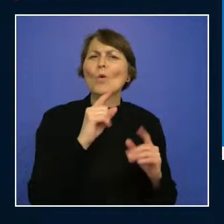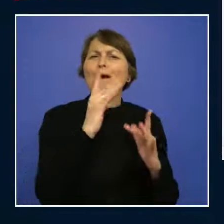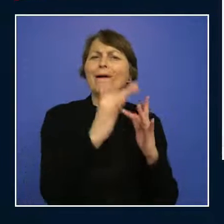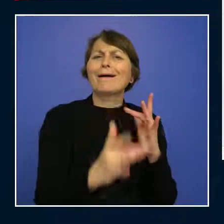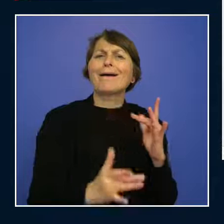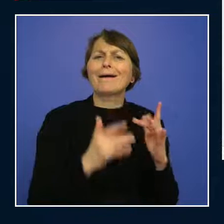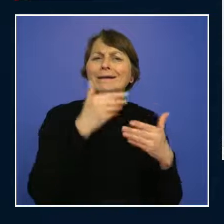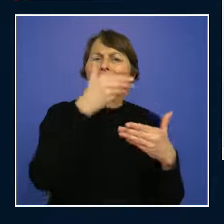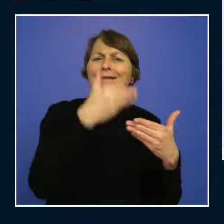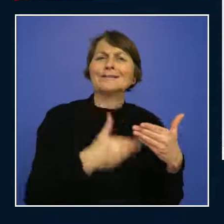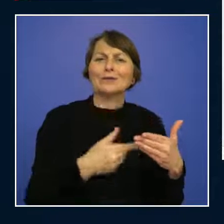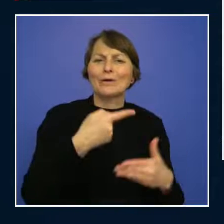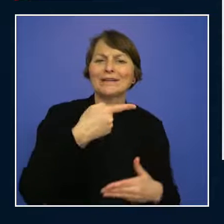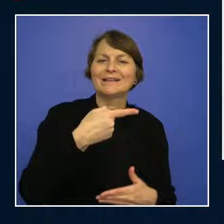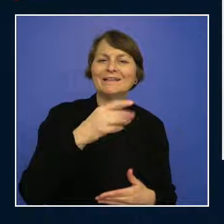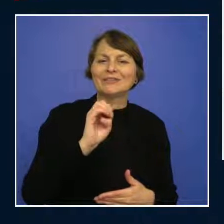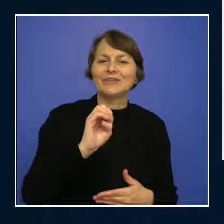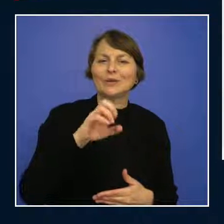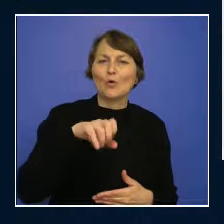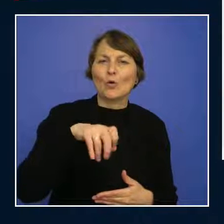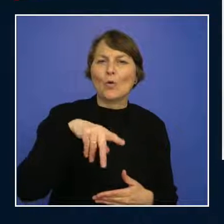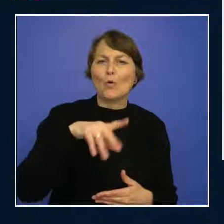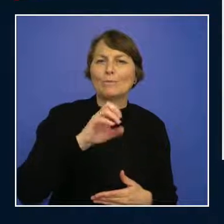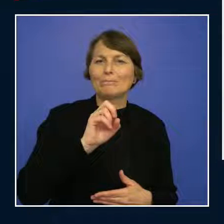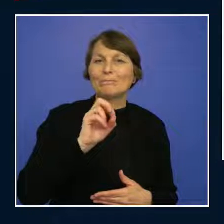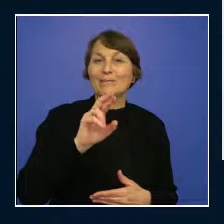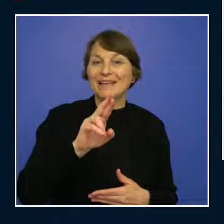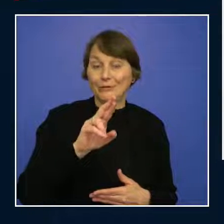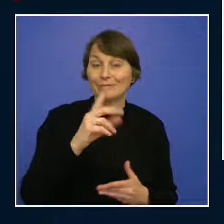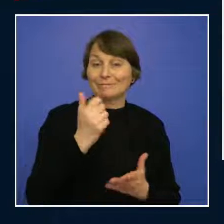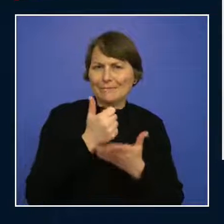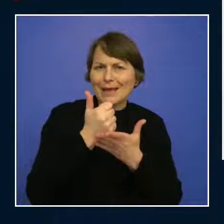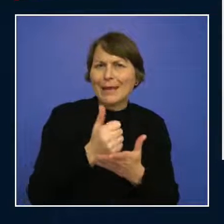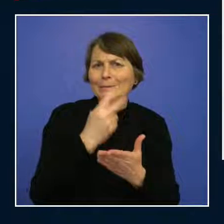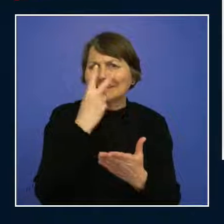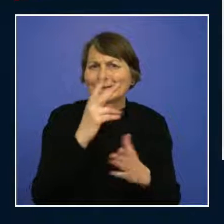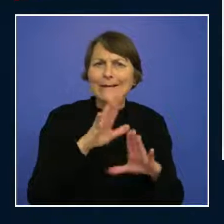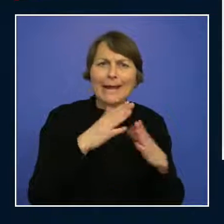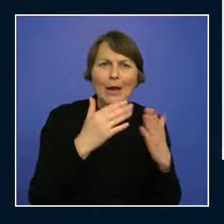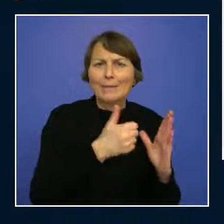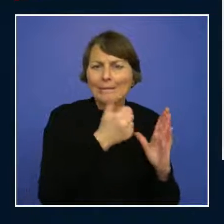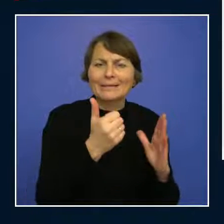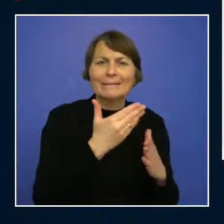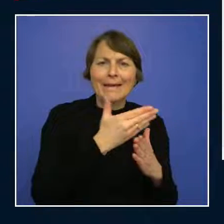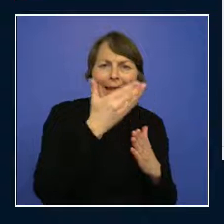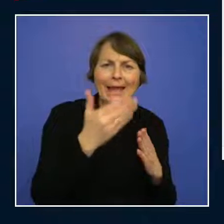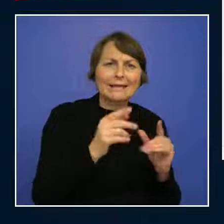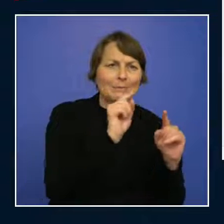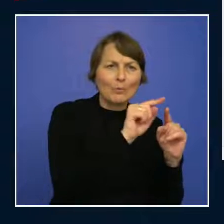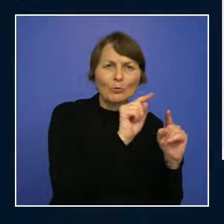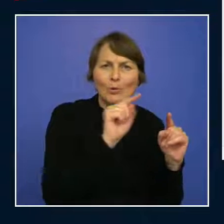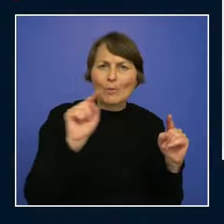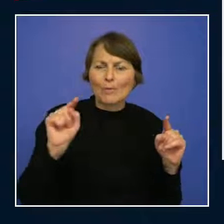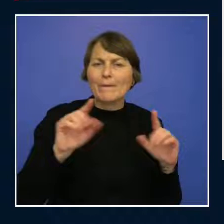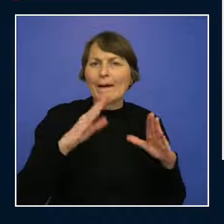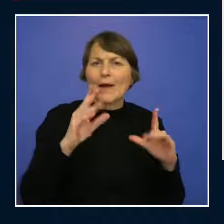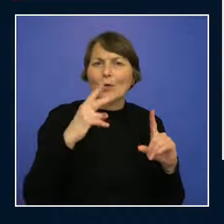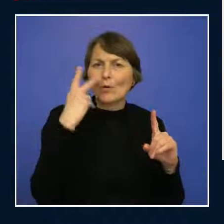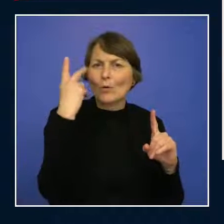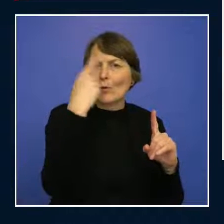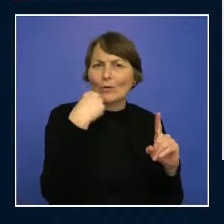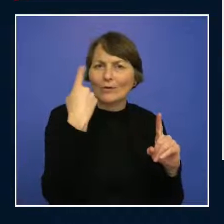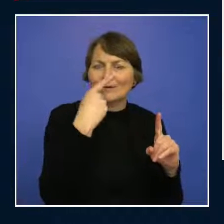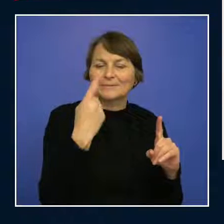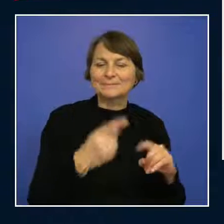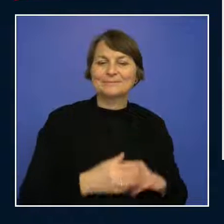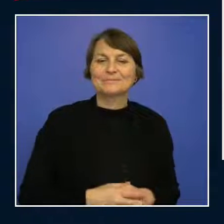happening across your sites for different endpoints. So if I was to do it right now, if I hit this in the UK, I'd be